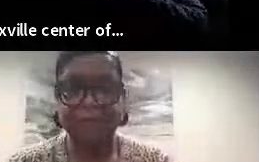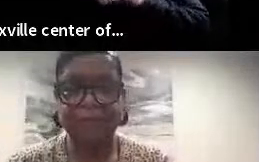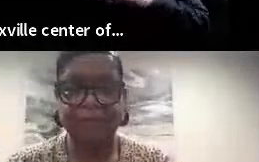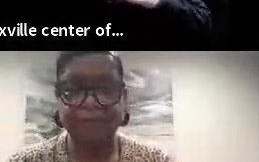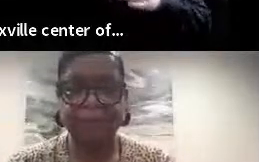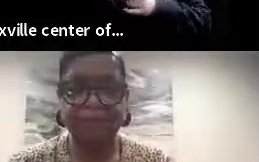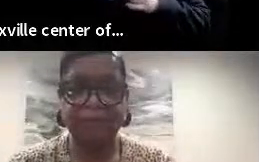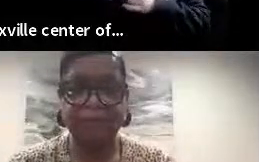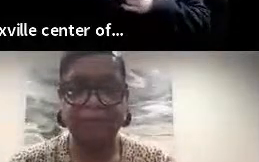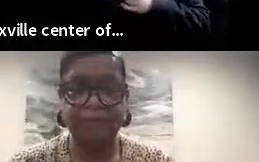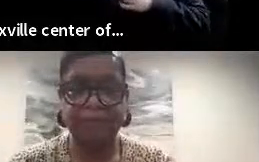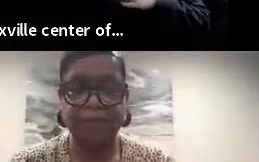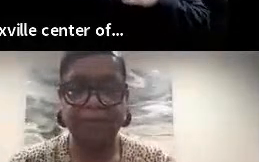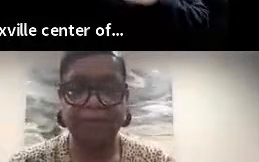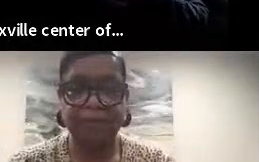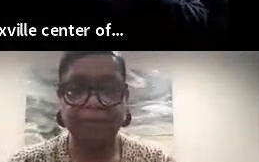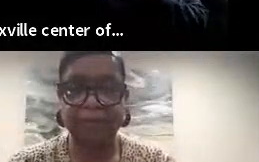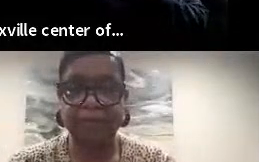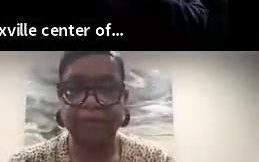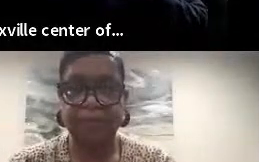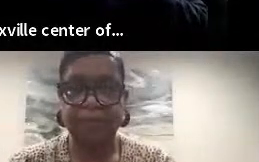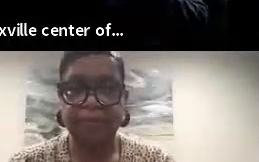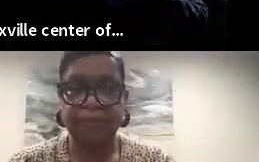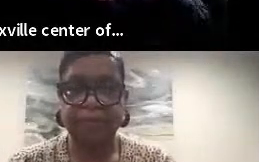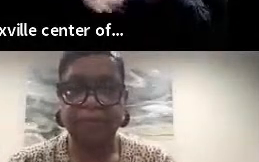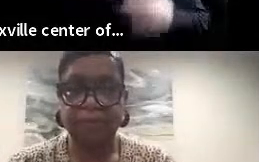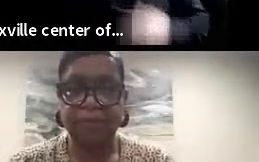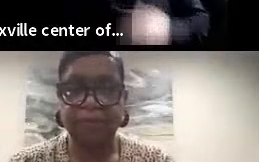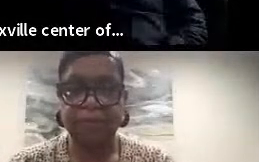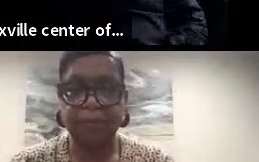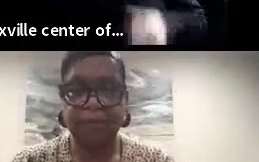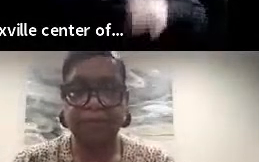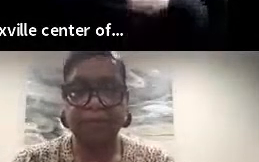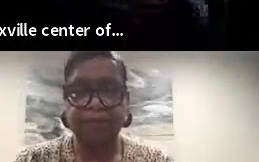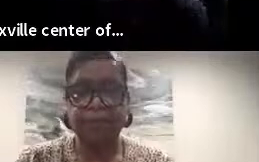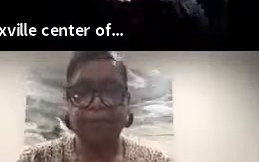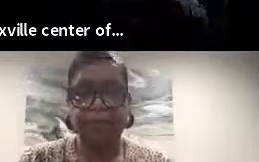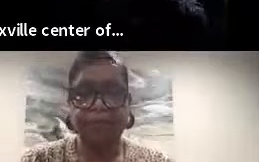many students and staff members in school as possible.